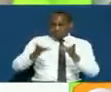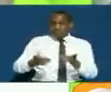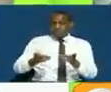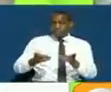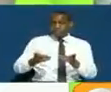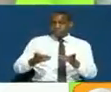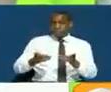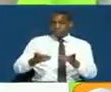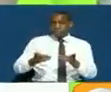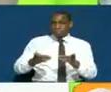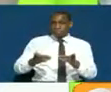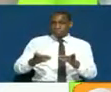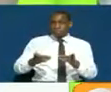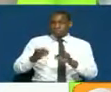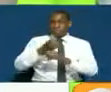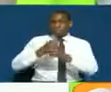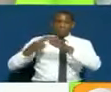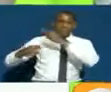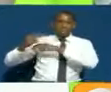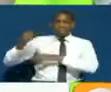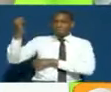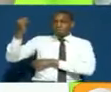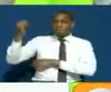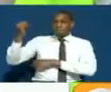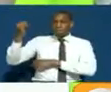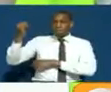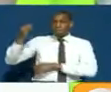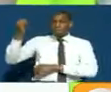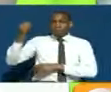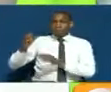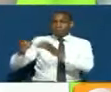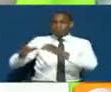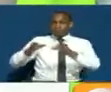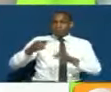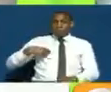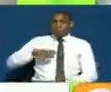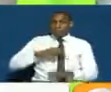decided to make history in the politics of our political